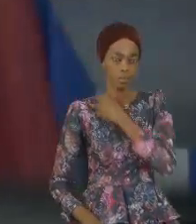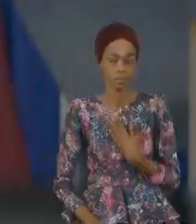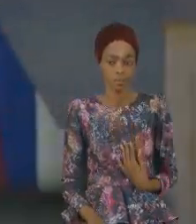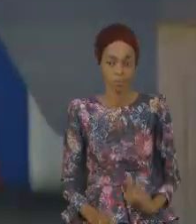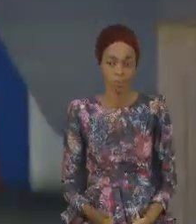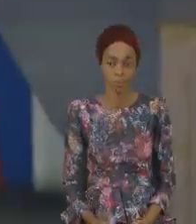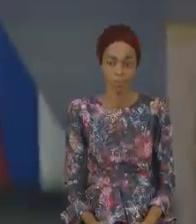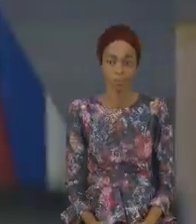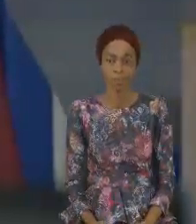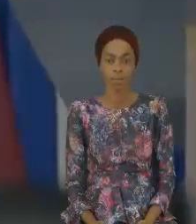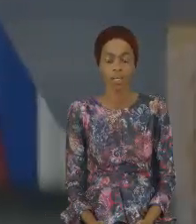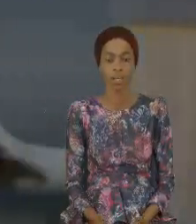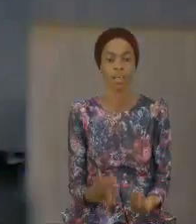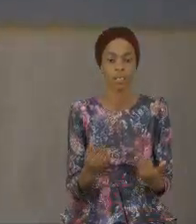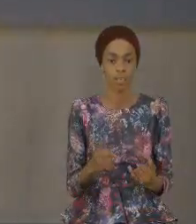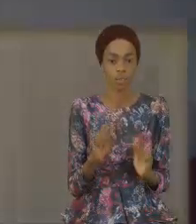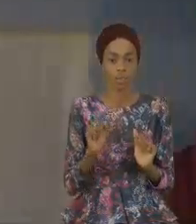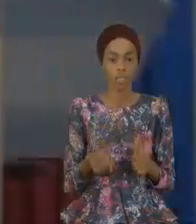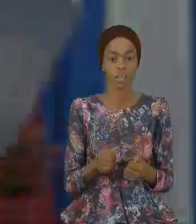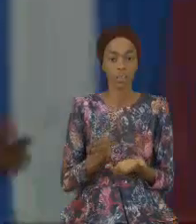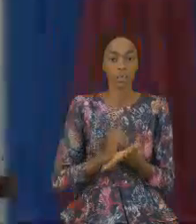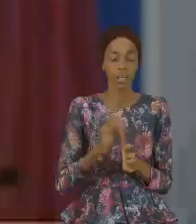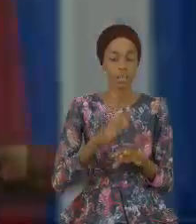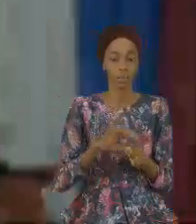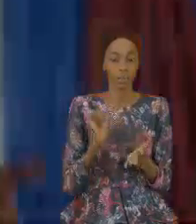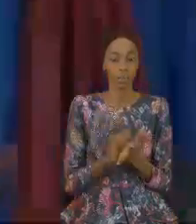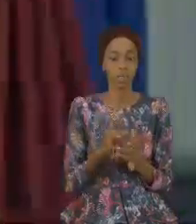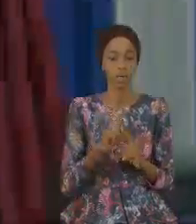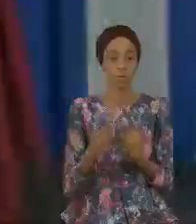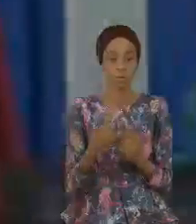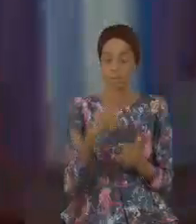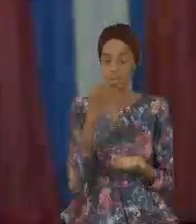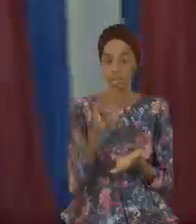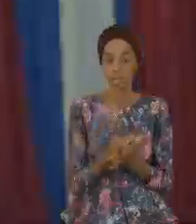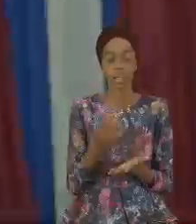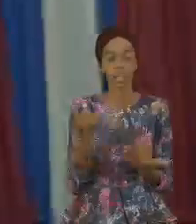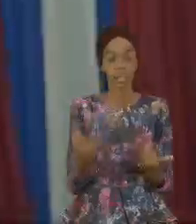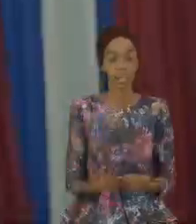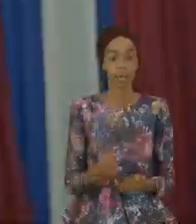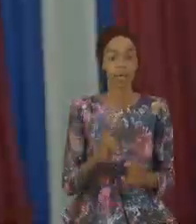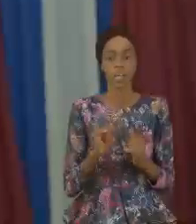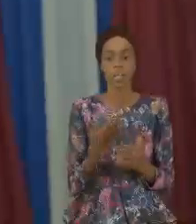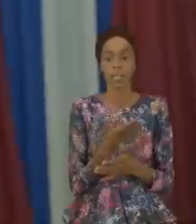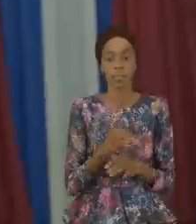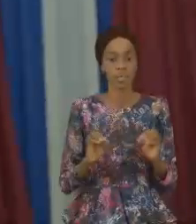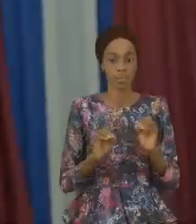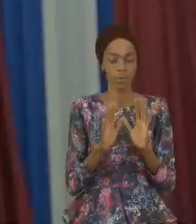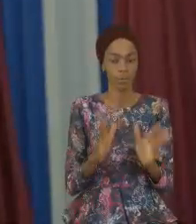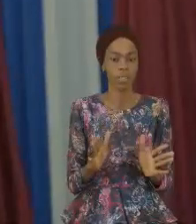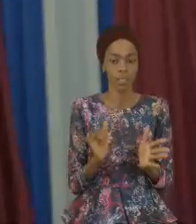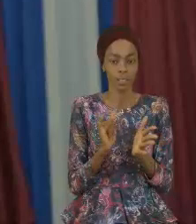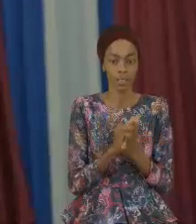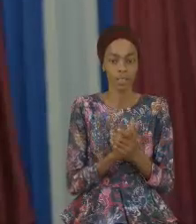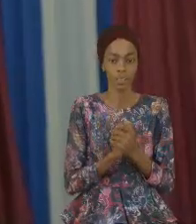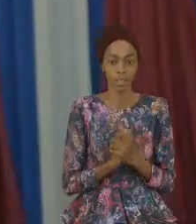can write on that, and when you say it now, there is nothing popping off from underneath to say, who are